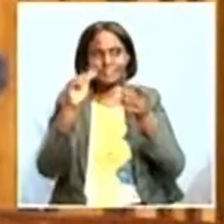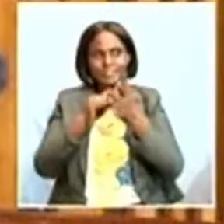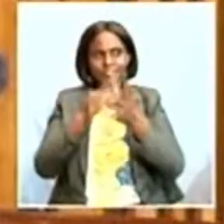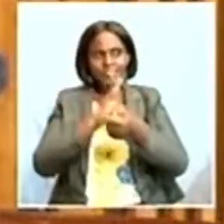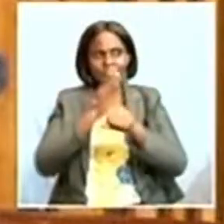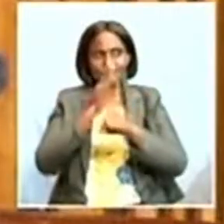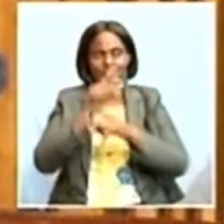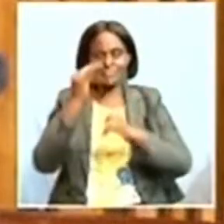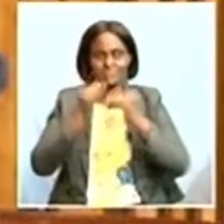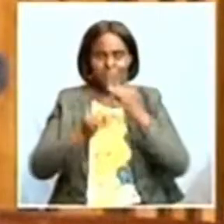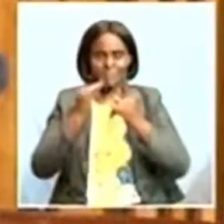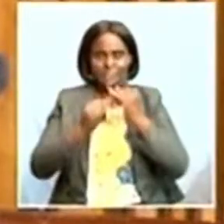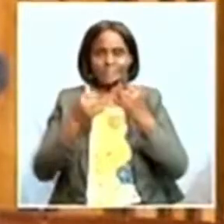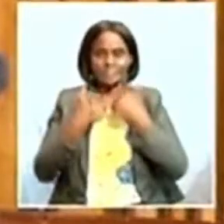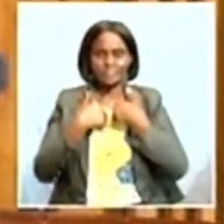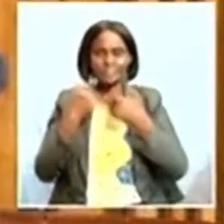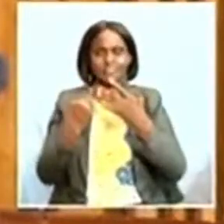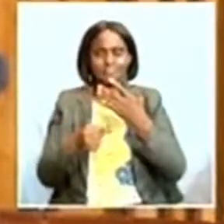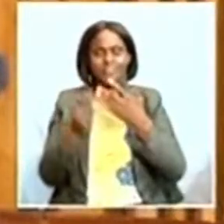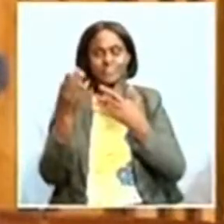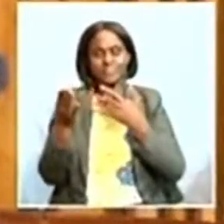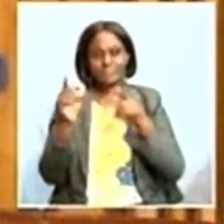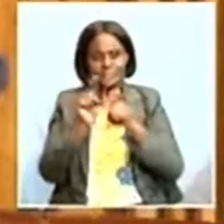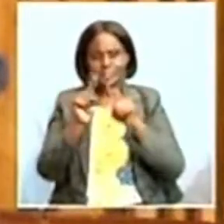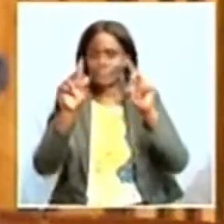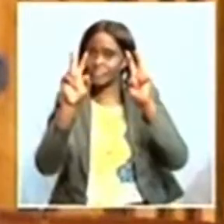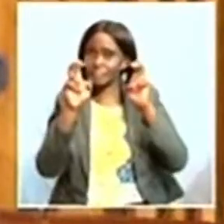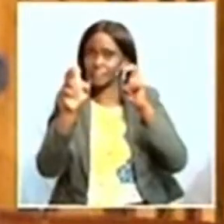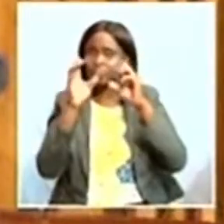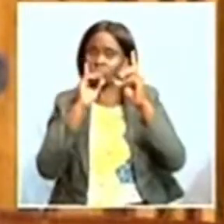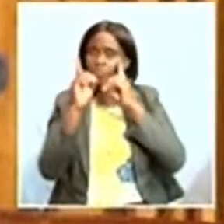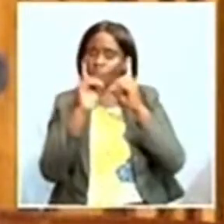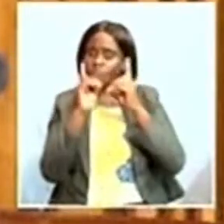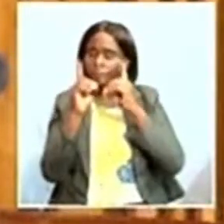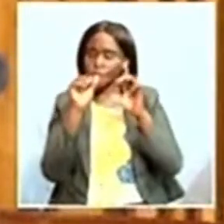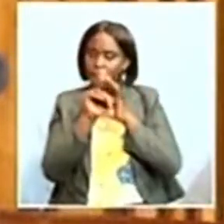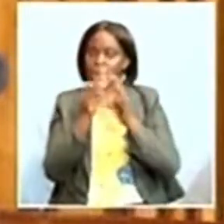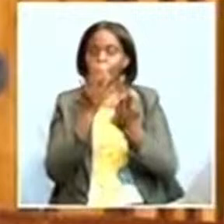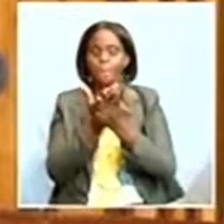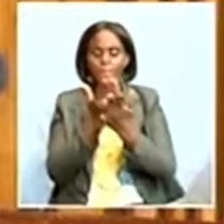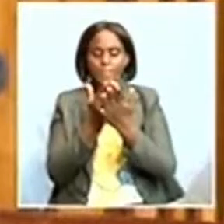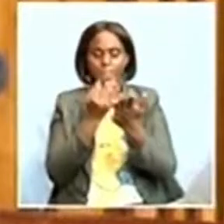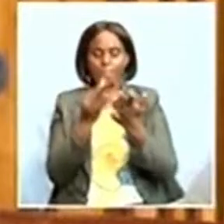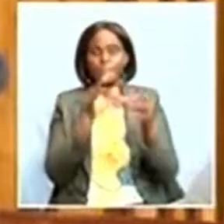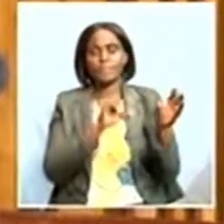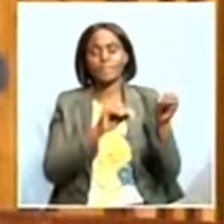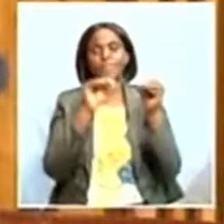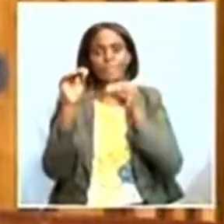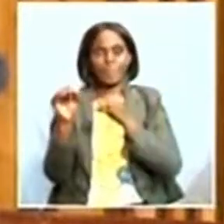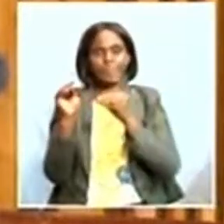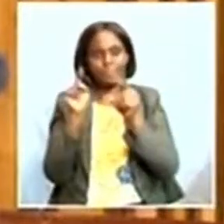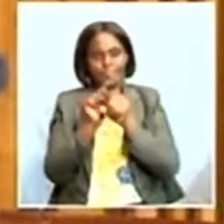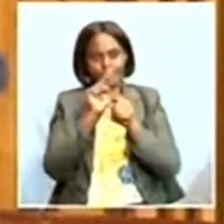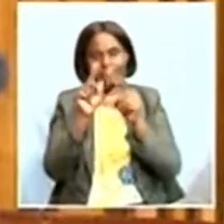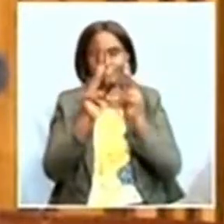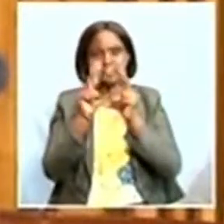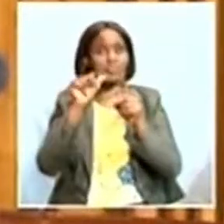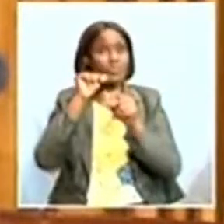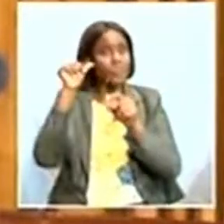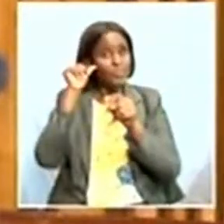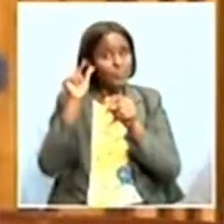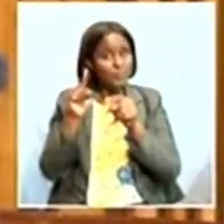After that, there was a subject of debate on the motion of adjournment. And so